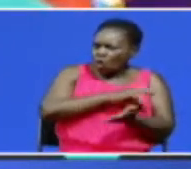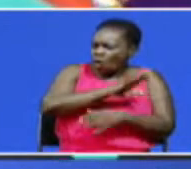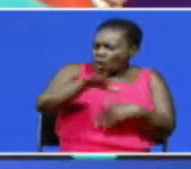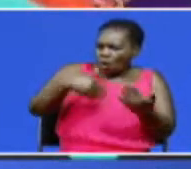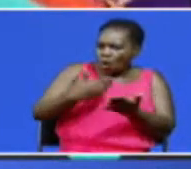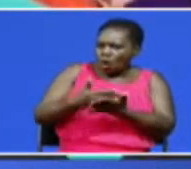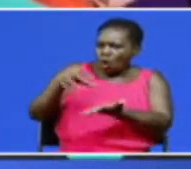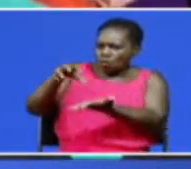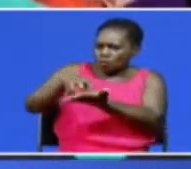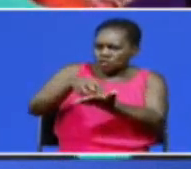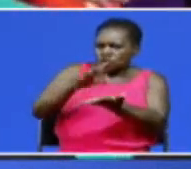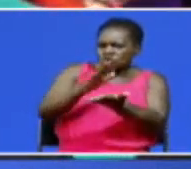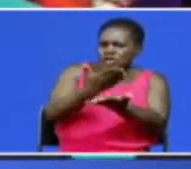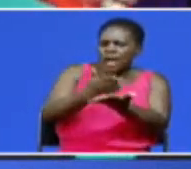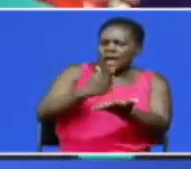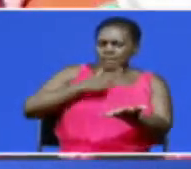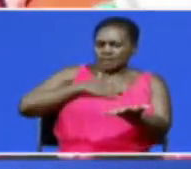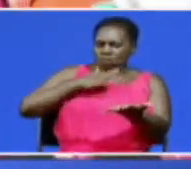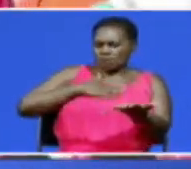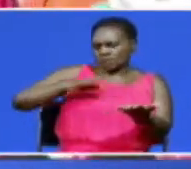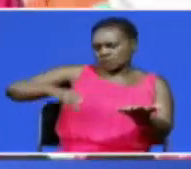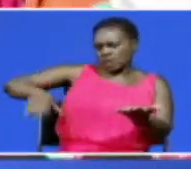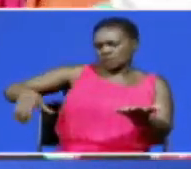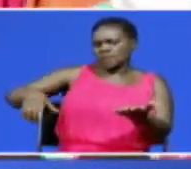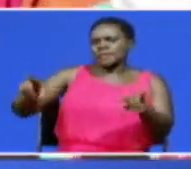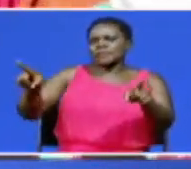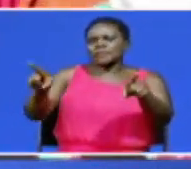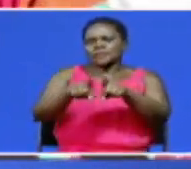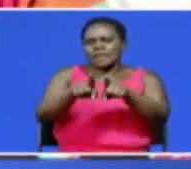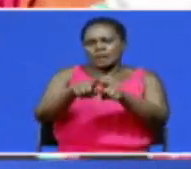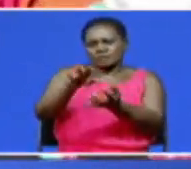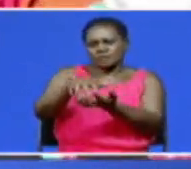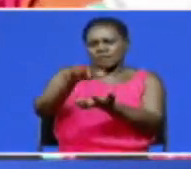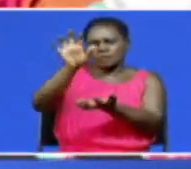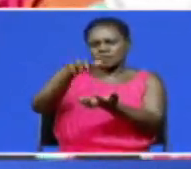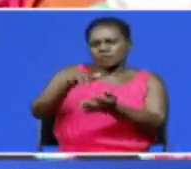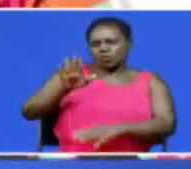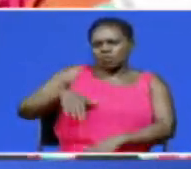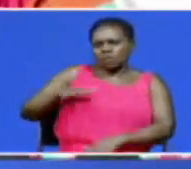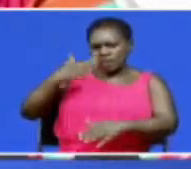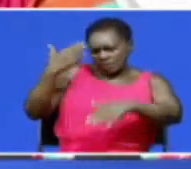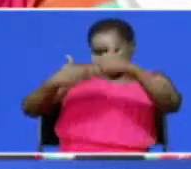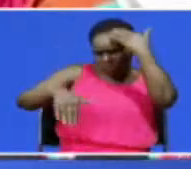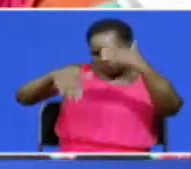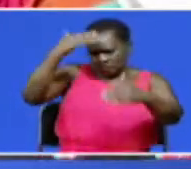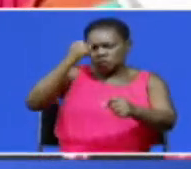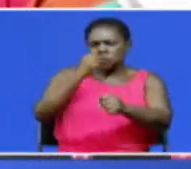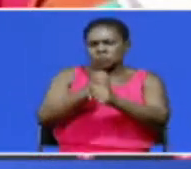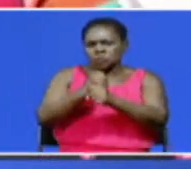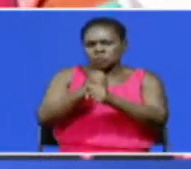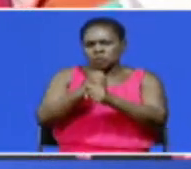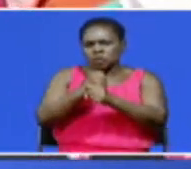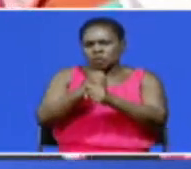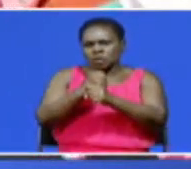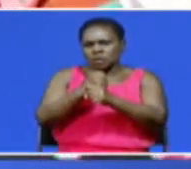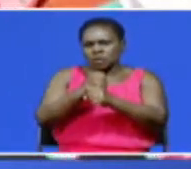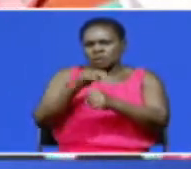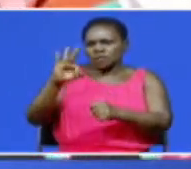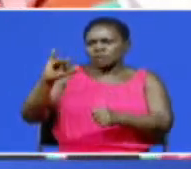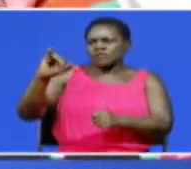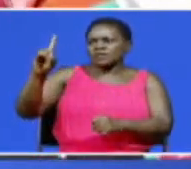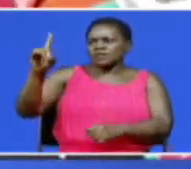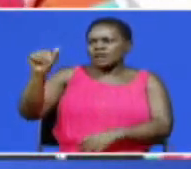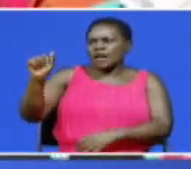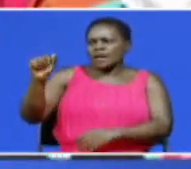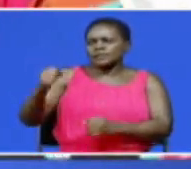we want our share in the county. Na vile ambavyo Tana River Women Professionals wamefanya is a step that FIDA Kenya is